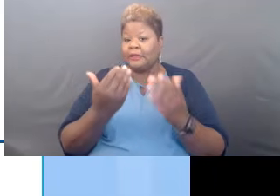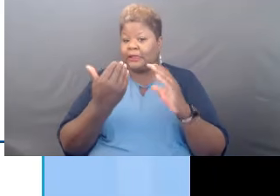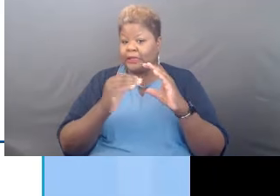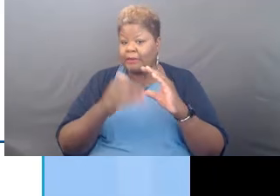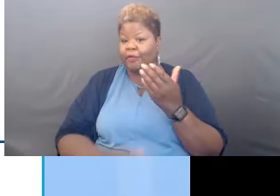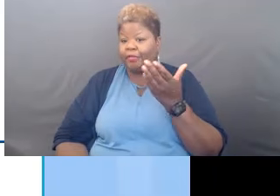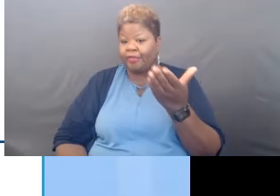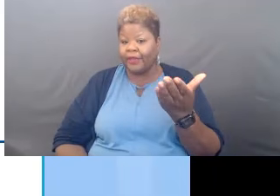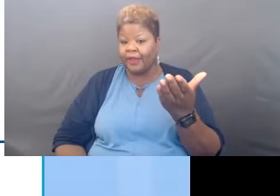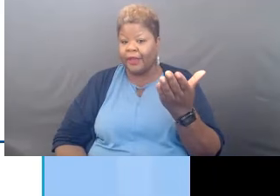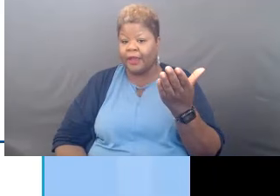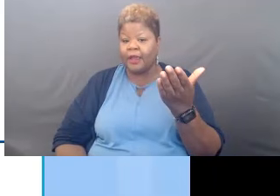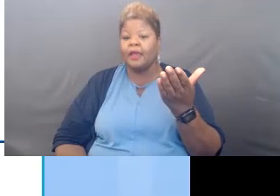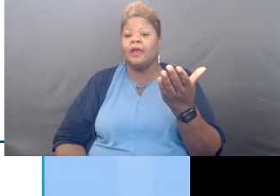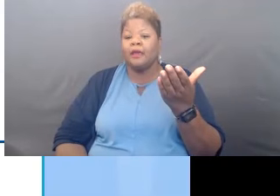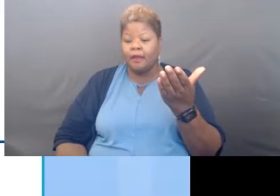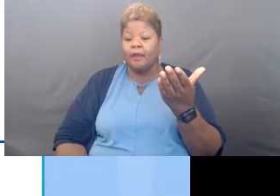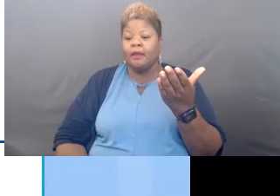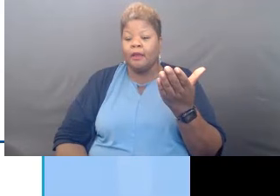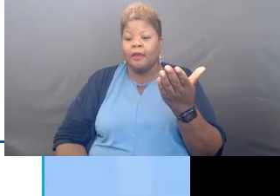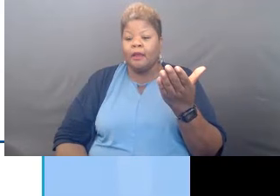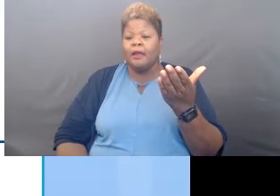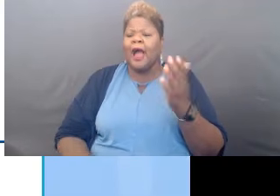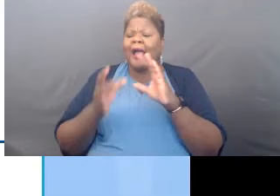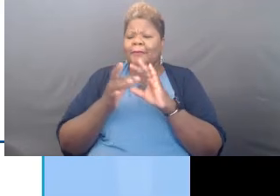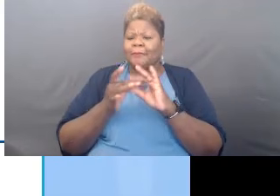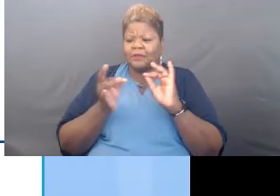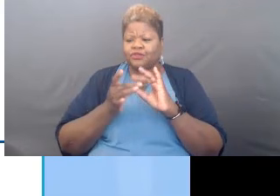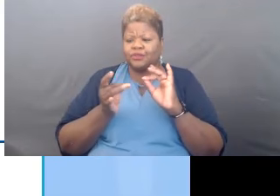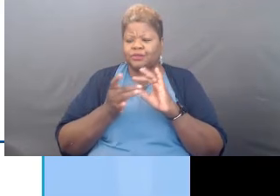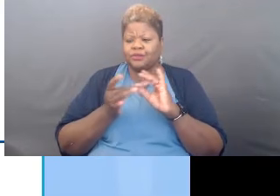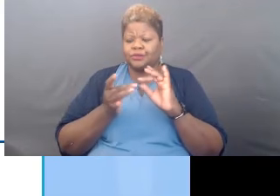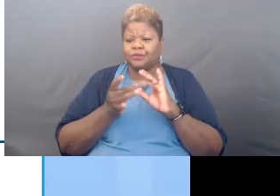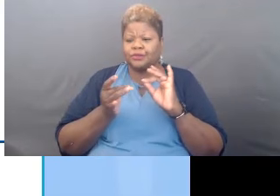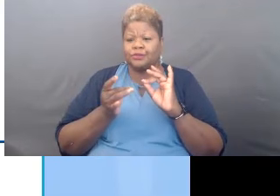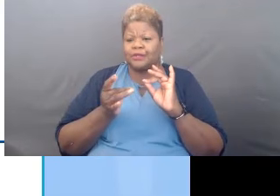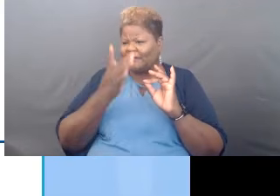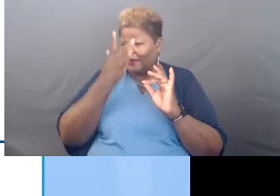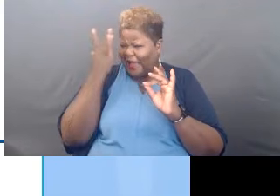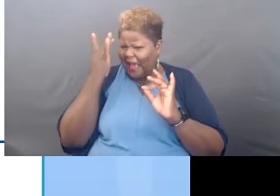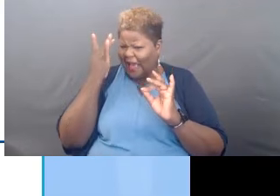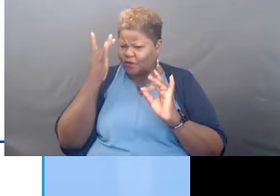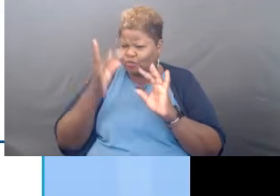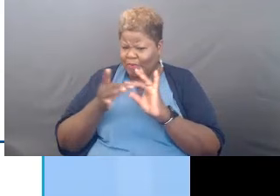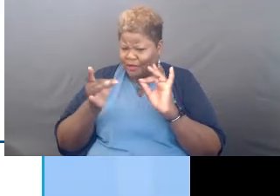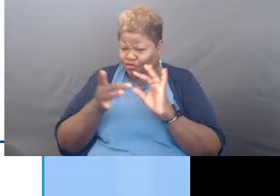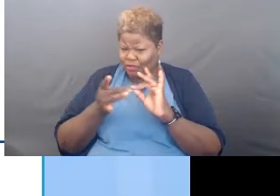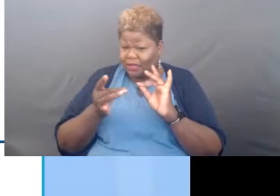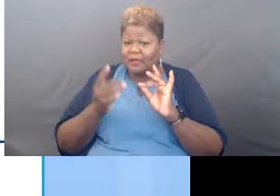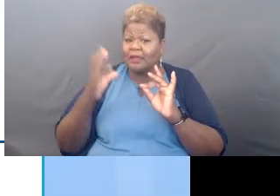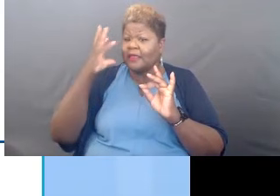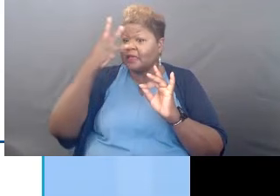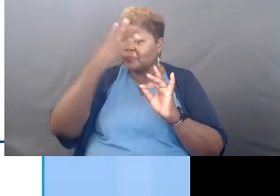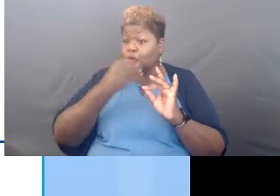team@stableaccount.com. And I just want to back it up. I meant to mention, I should have mentioned this at the beginning. All these beautiful faces that